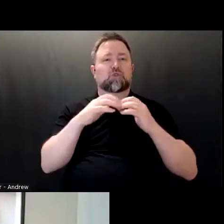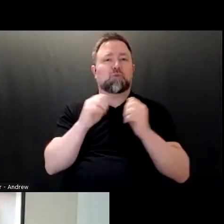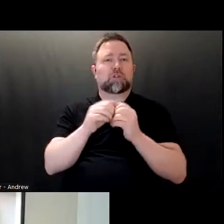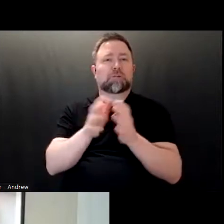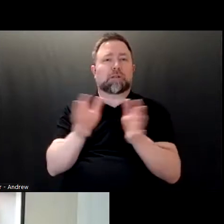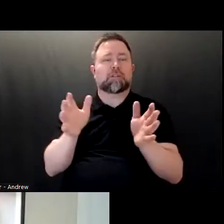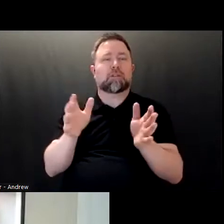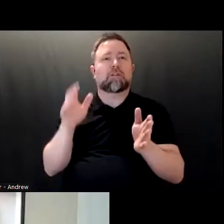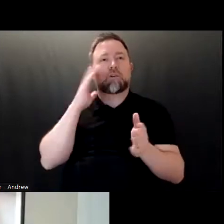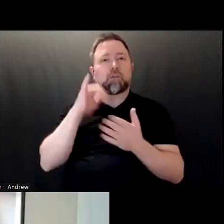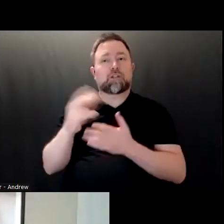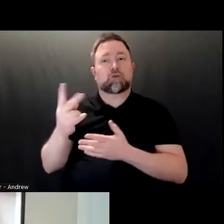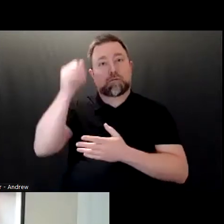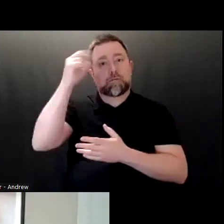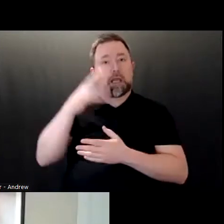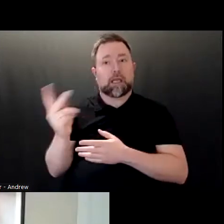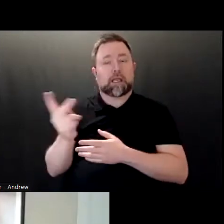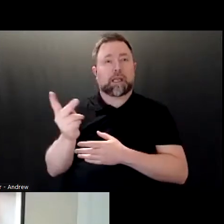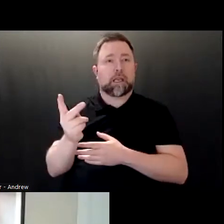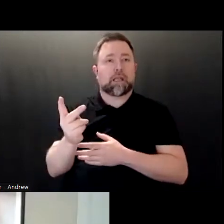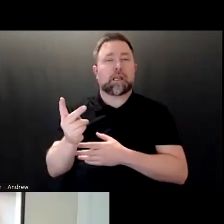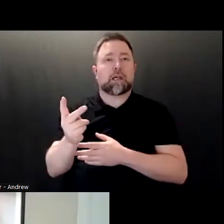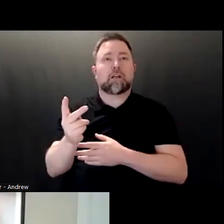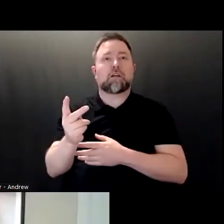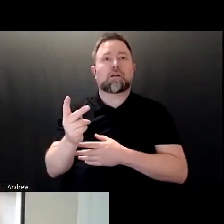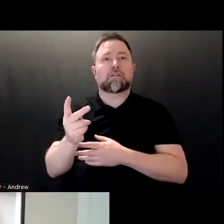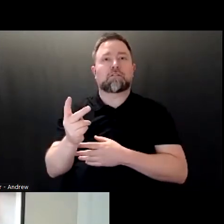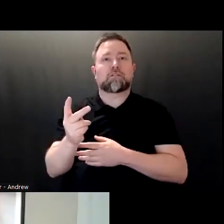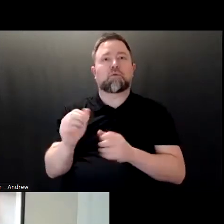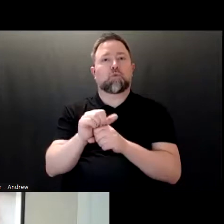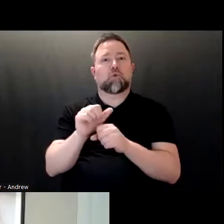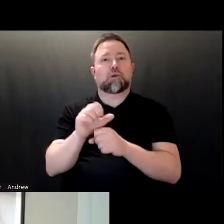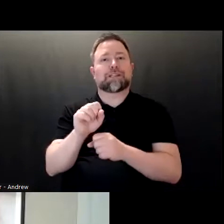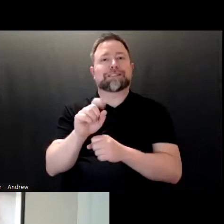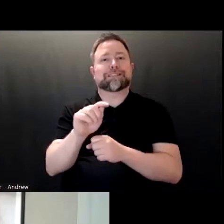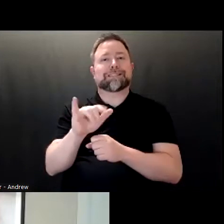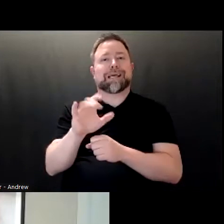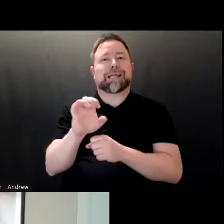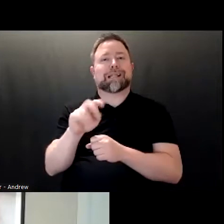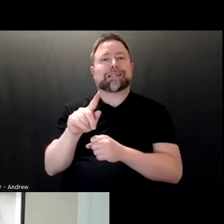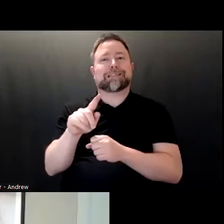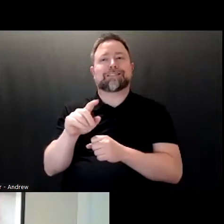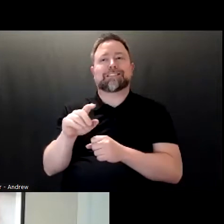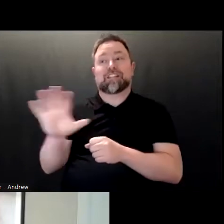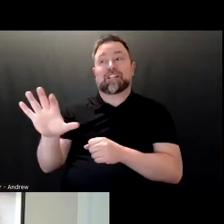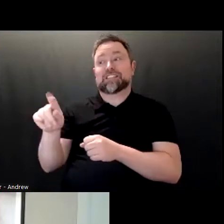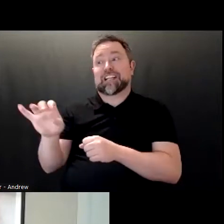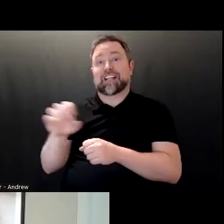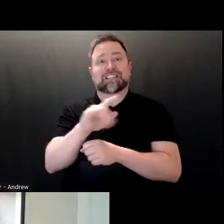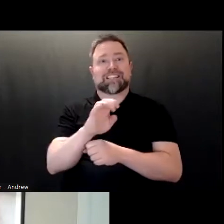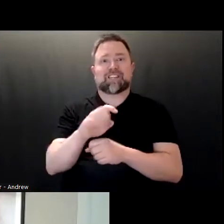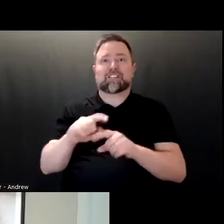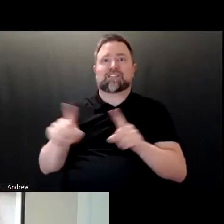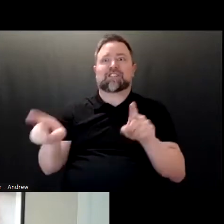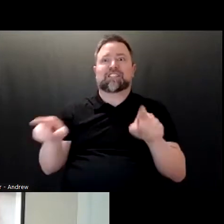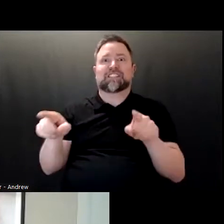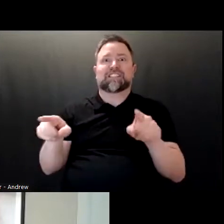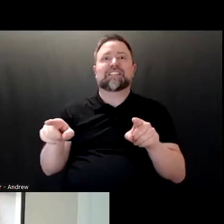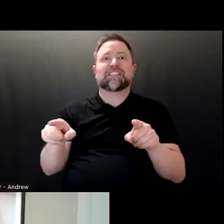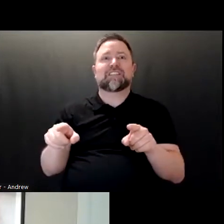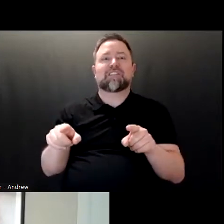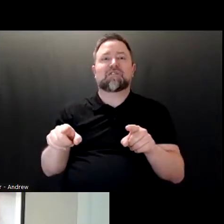product. Visitors to this site experience a domestic and intimate space. These are some images from our campus